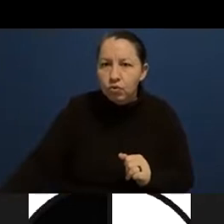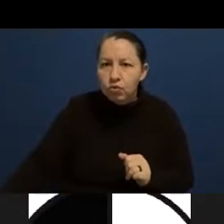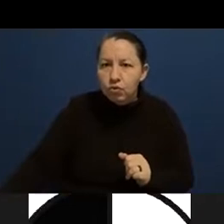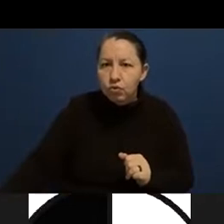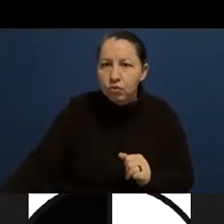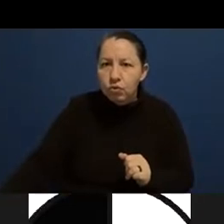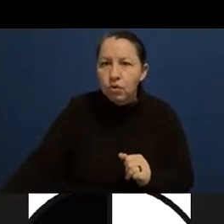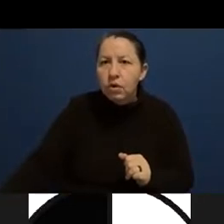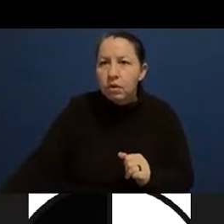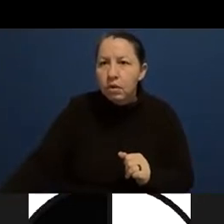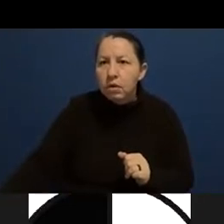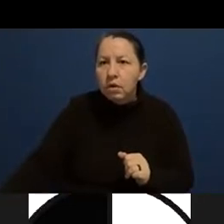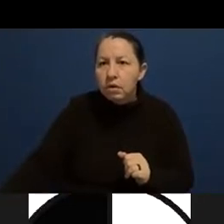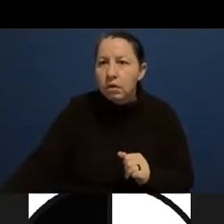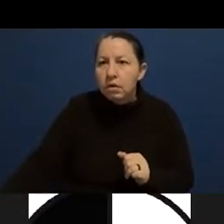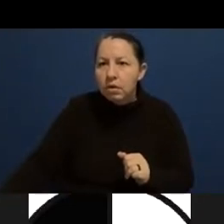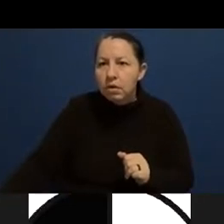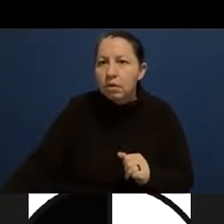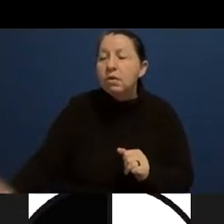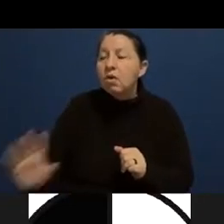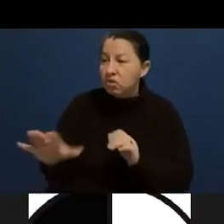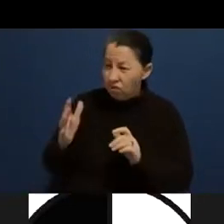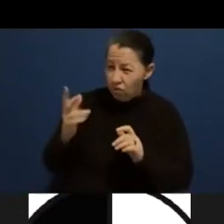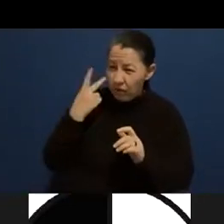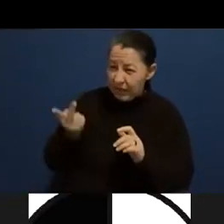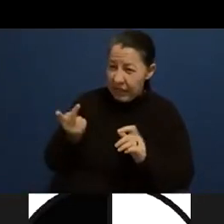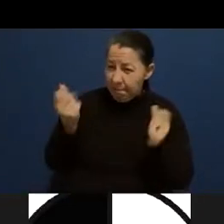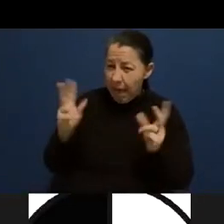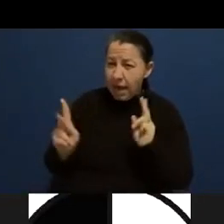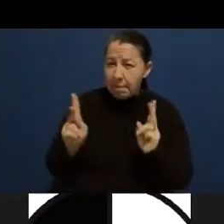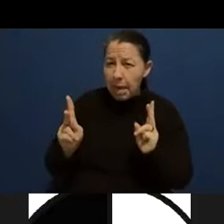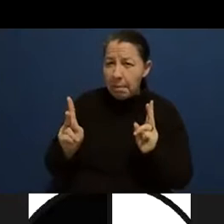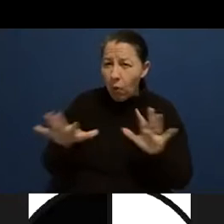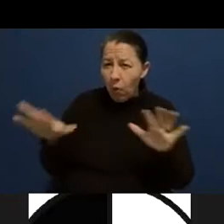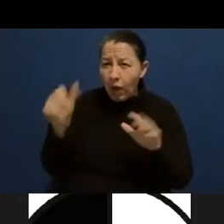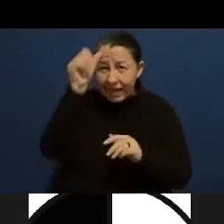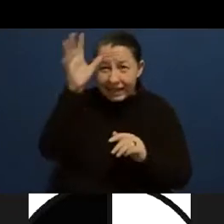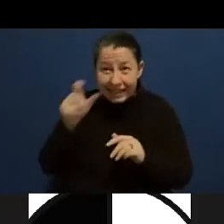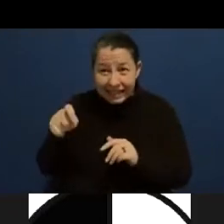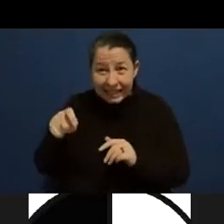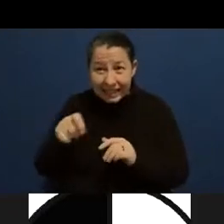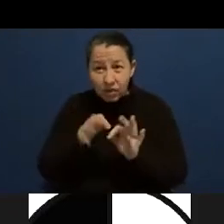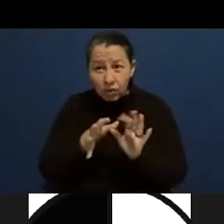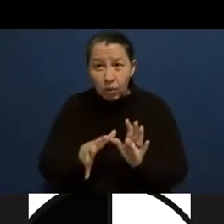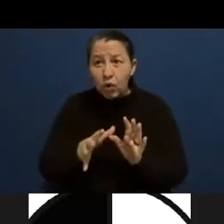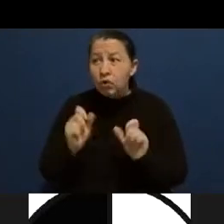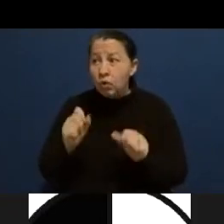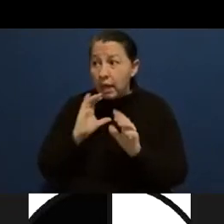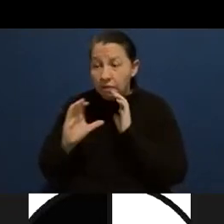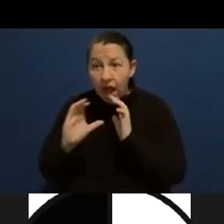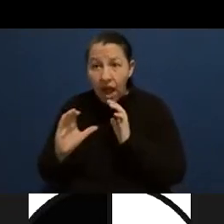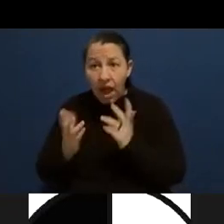other crimes in Alaska need interpreters in order to either engage with a service provider or communicate, either formally or